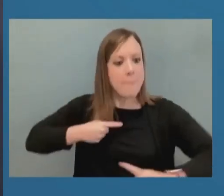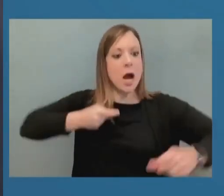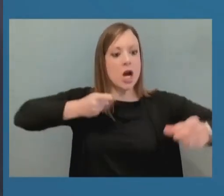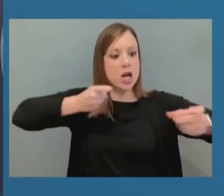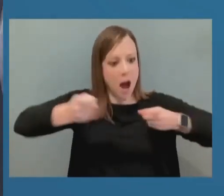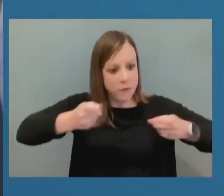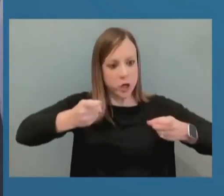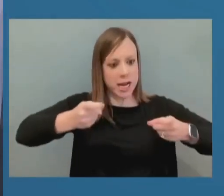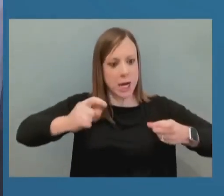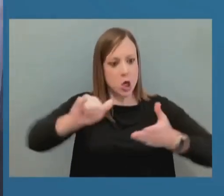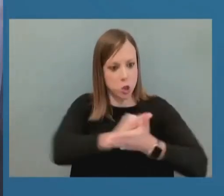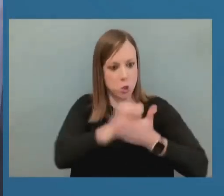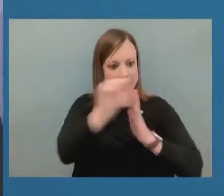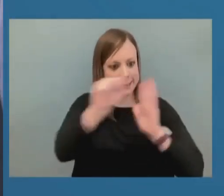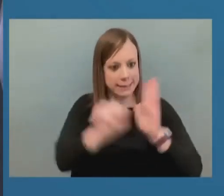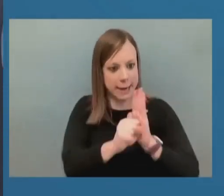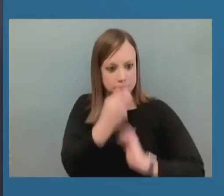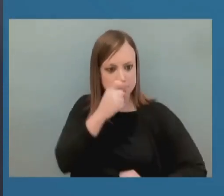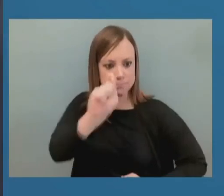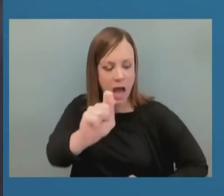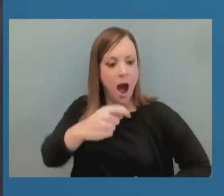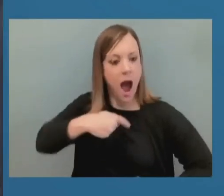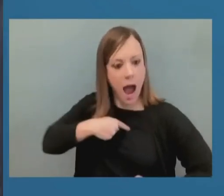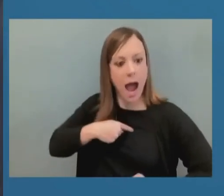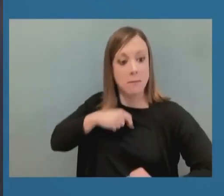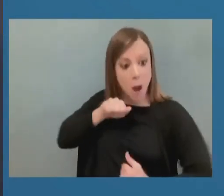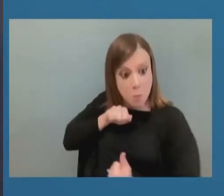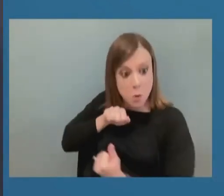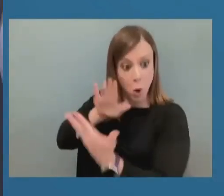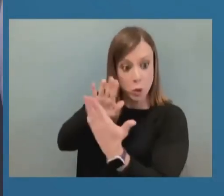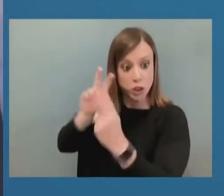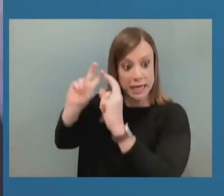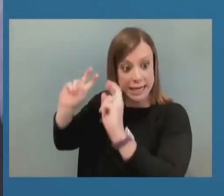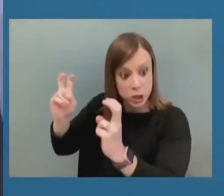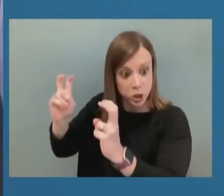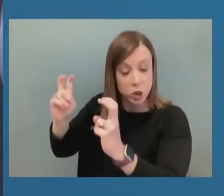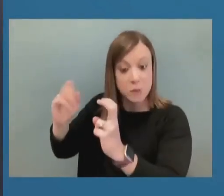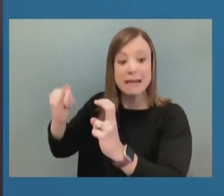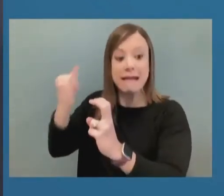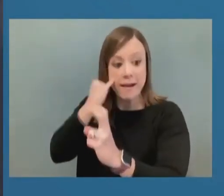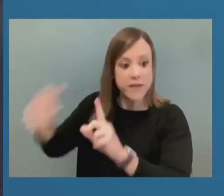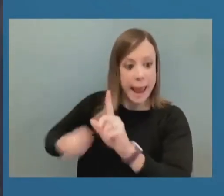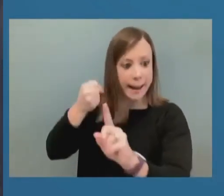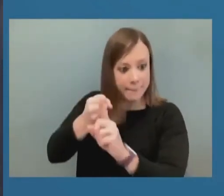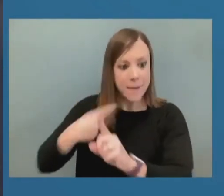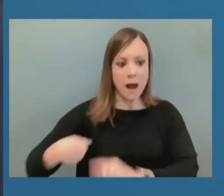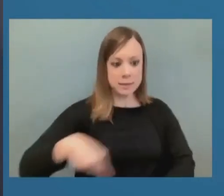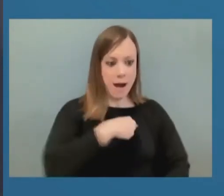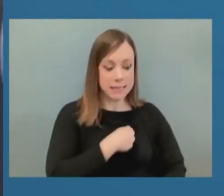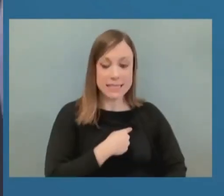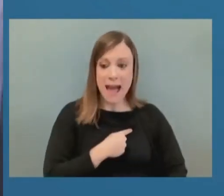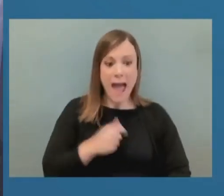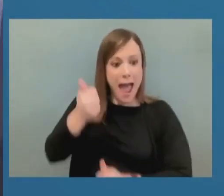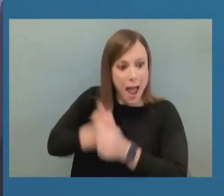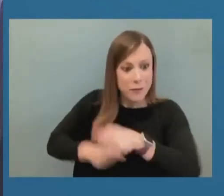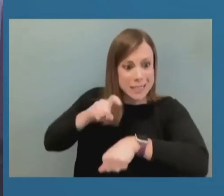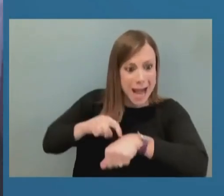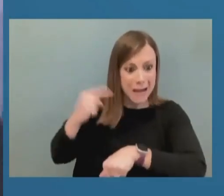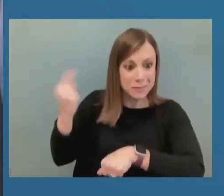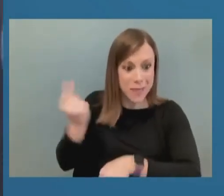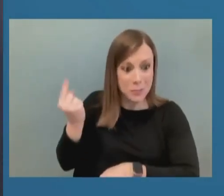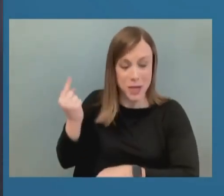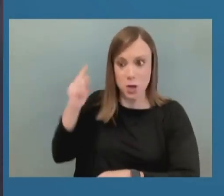on New Yorkers. I don't need to be playing whack-a-mole every time something crazy comes out of Washington. You need to see me doing a press conference or tweeting